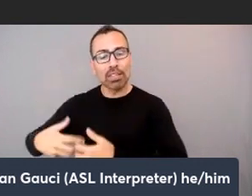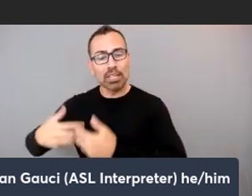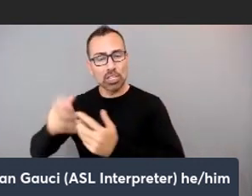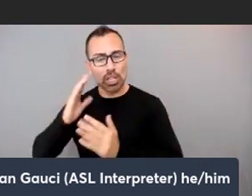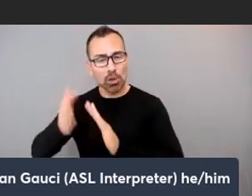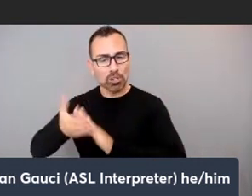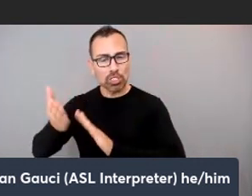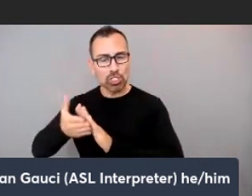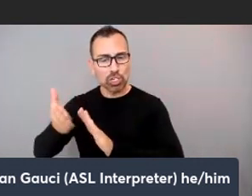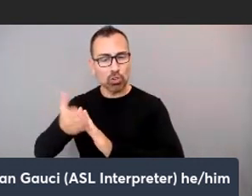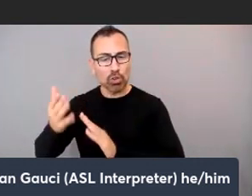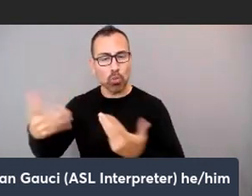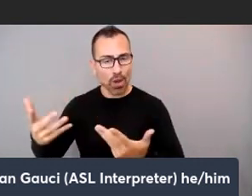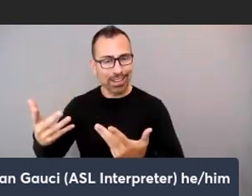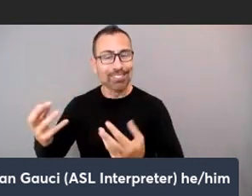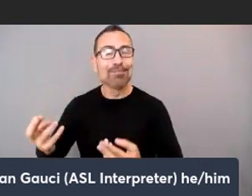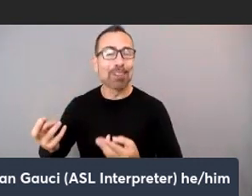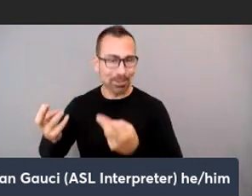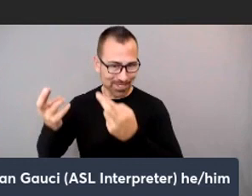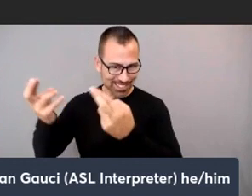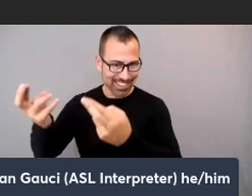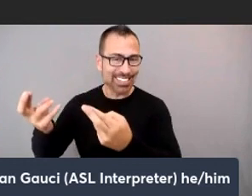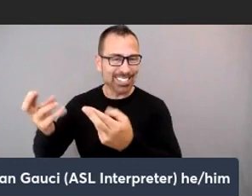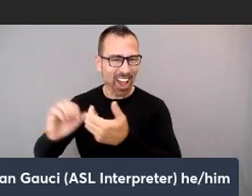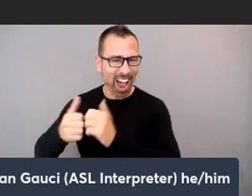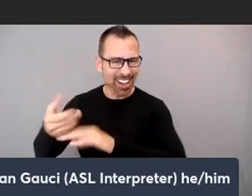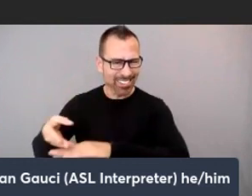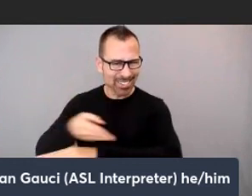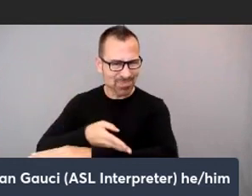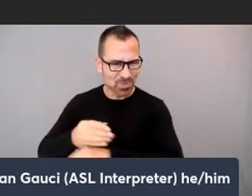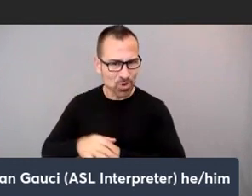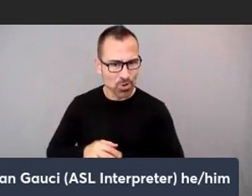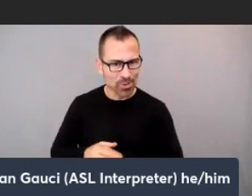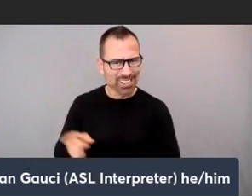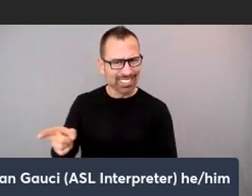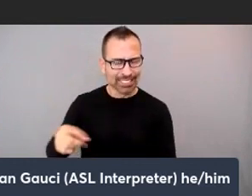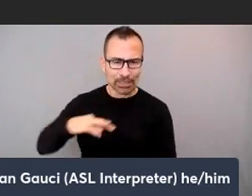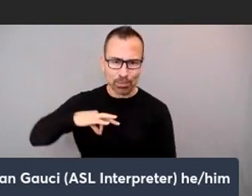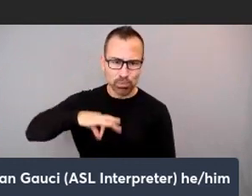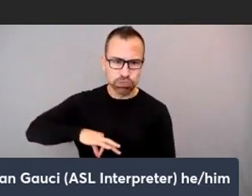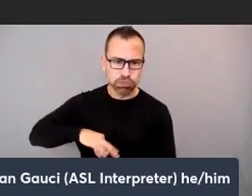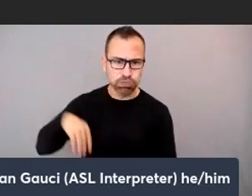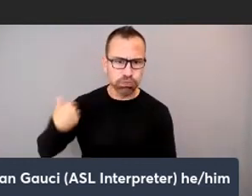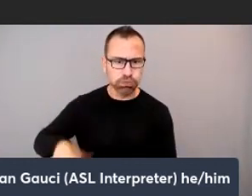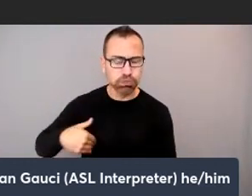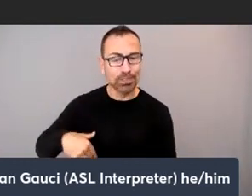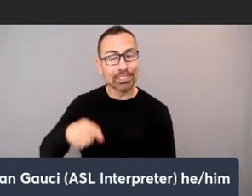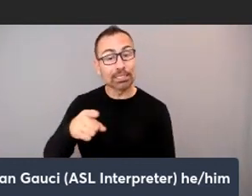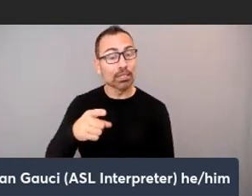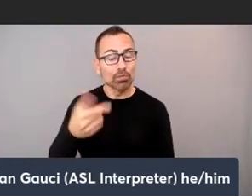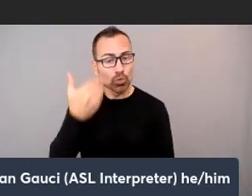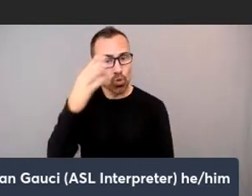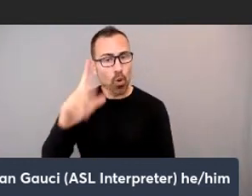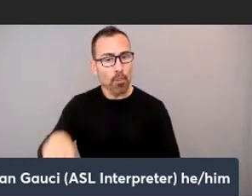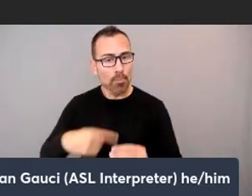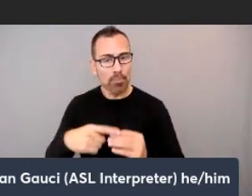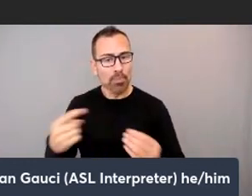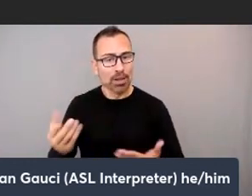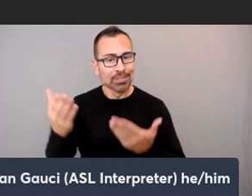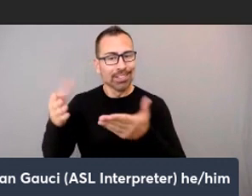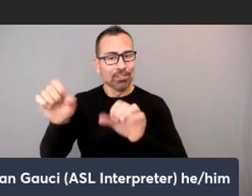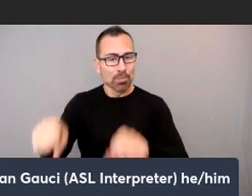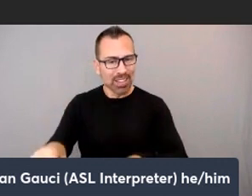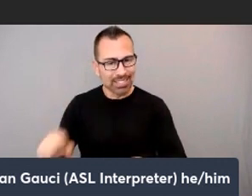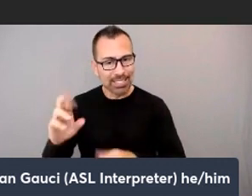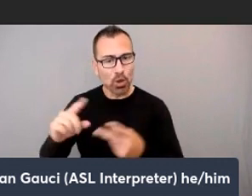for you about what to do to make it better. And this is super helpful because, like, if you don't know a lot about deliverability or infrastructure, it's hard to figure out what to